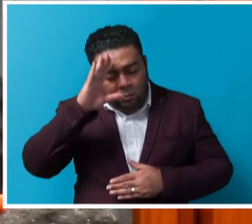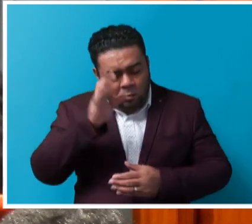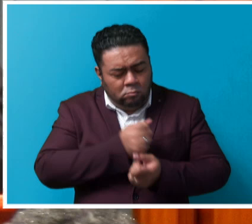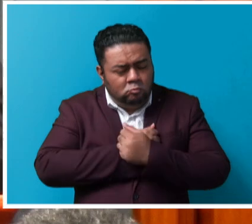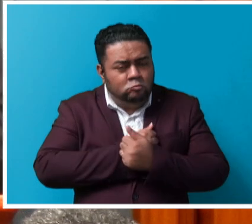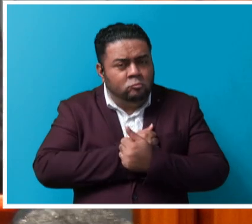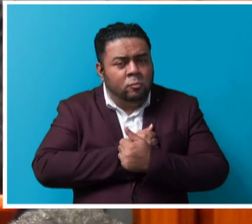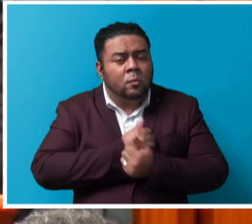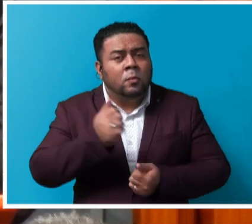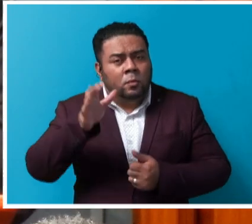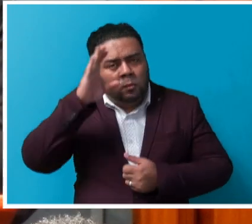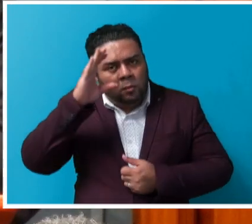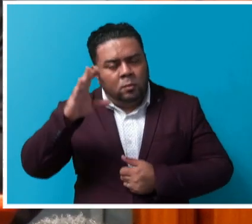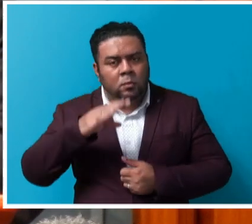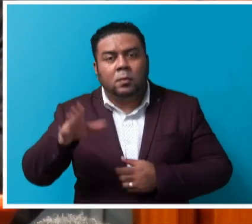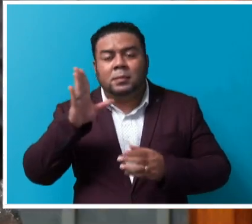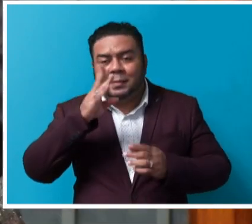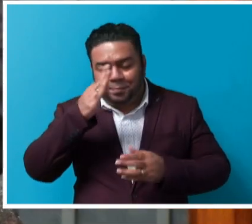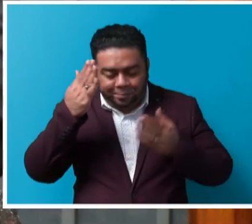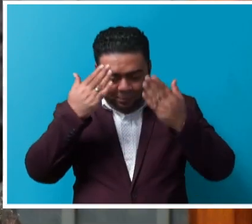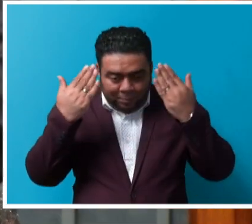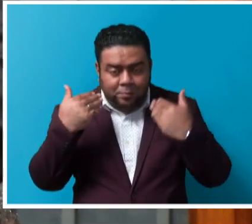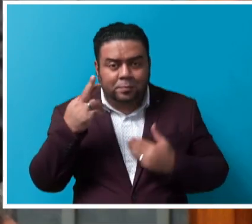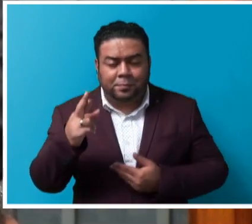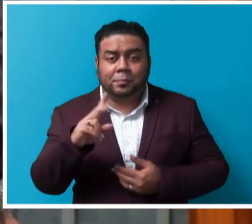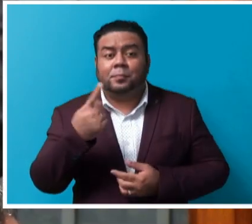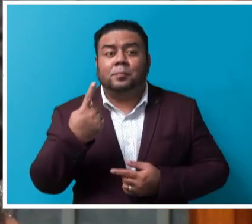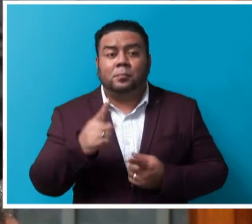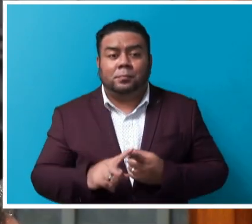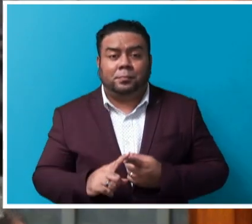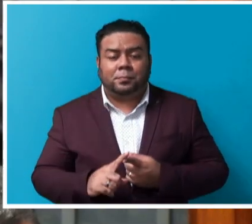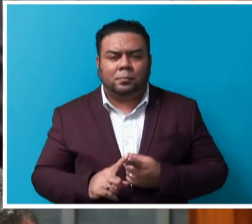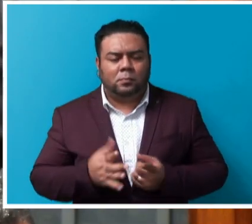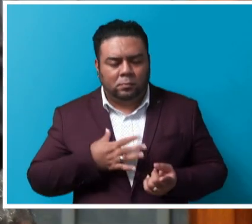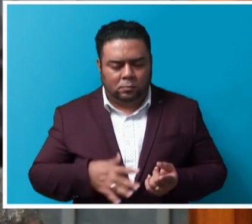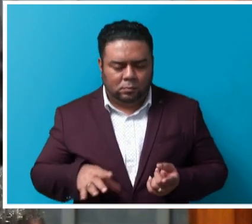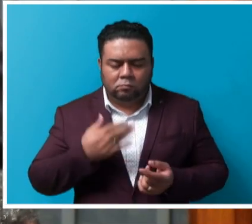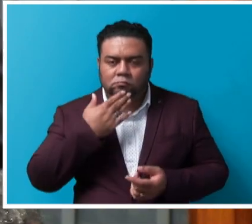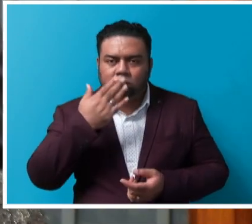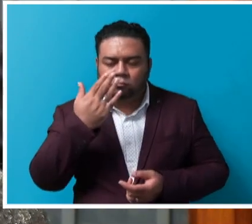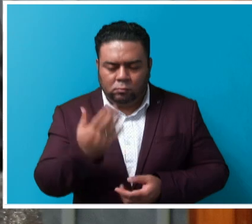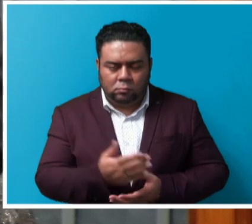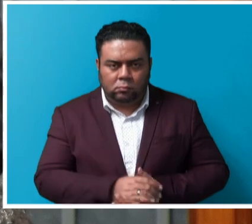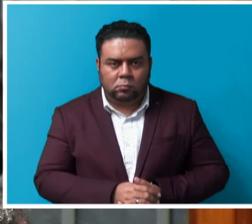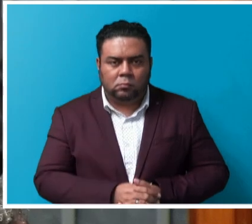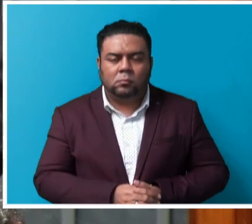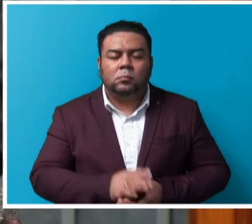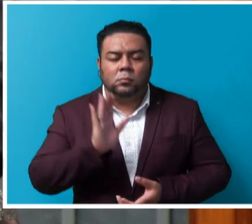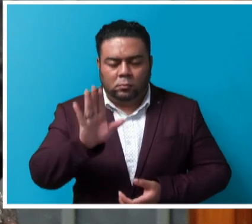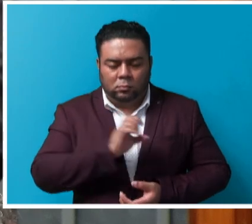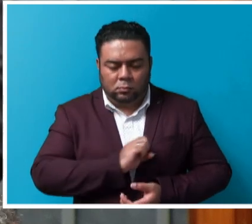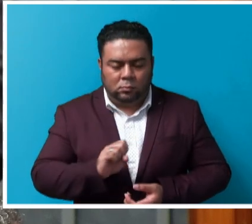Mr. Speaker, sir, first and foremost, I'd like to applaud His Excellency for his